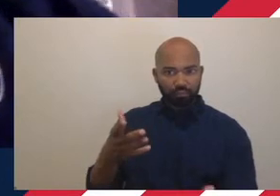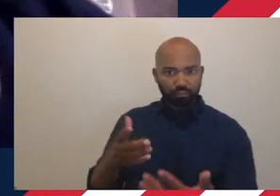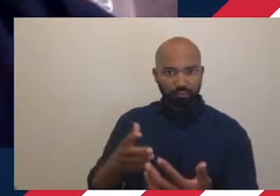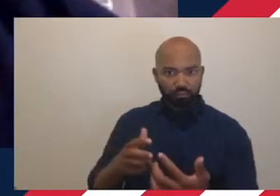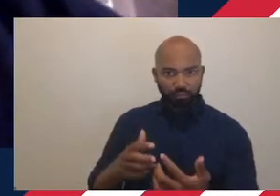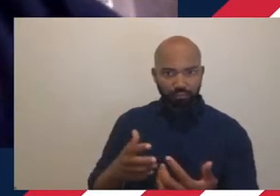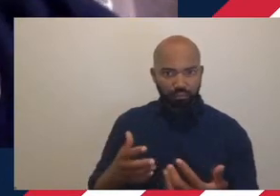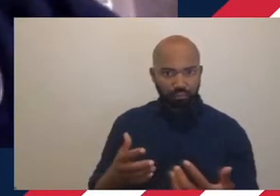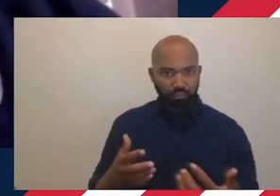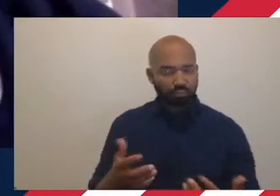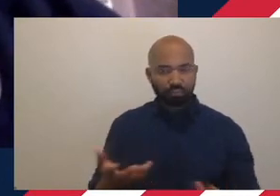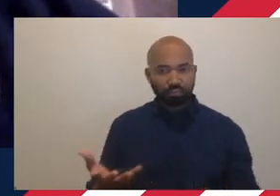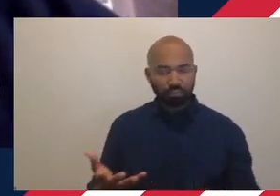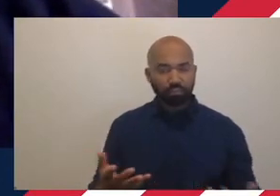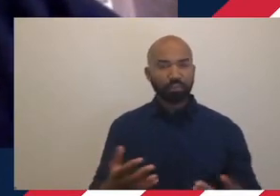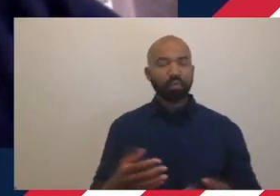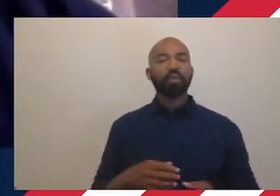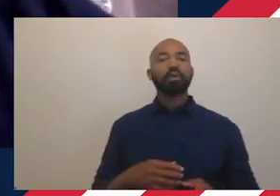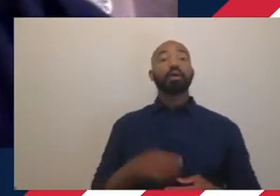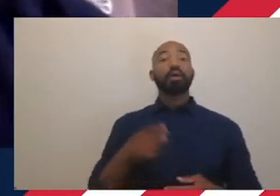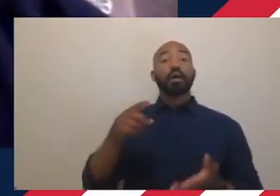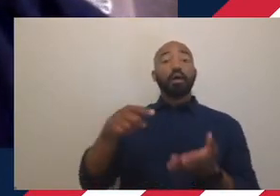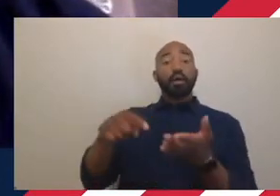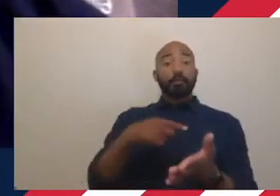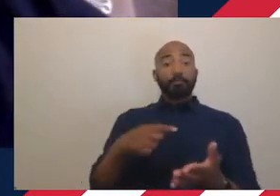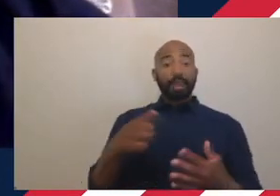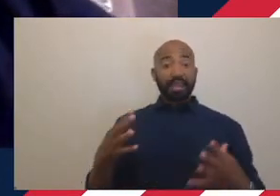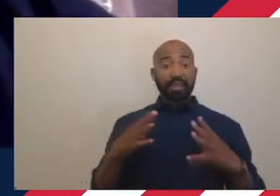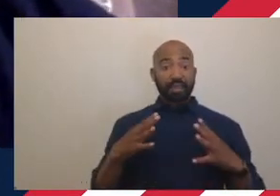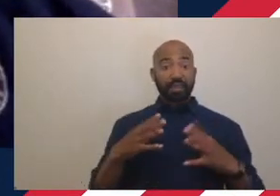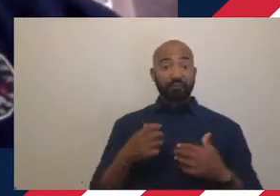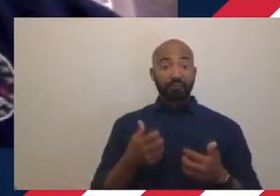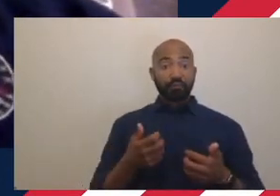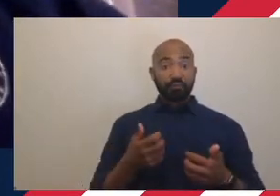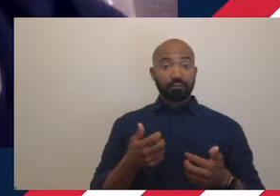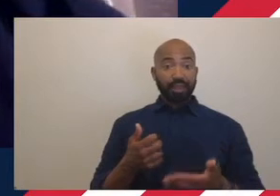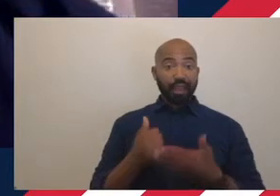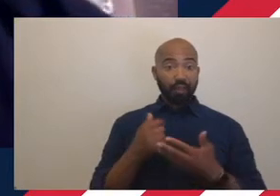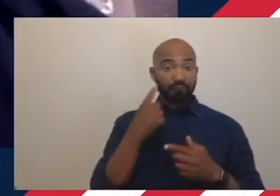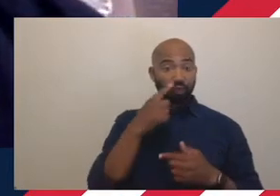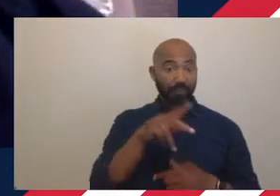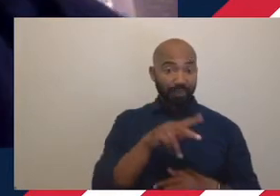Paid leave helps cover the cost of PPE as well as hazard pay.